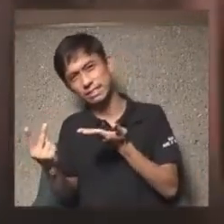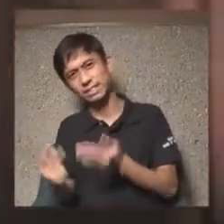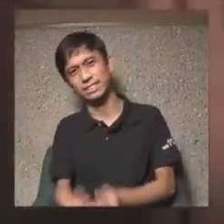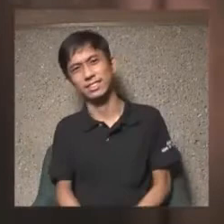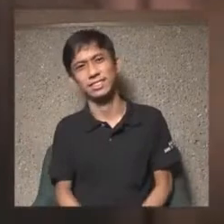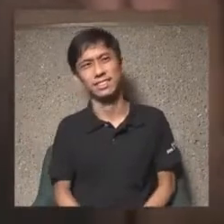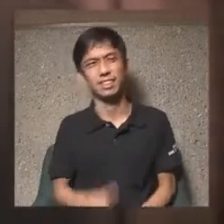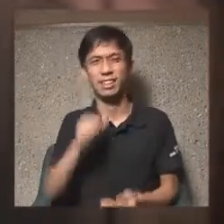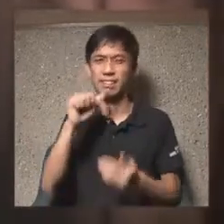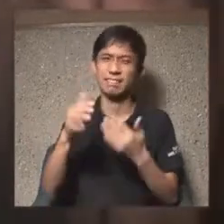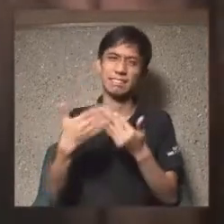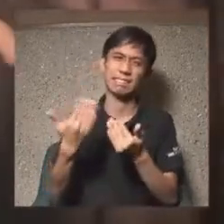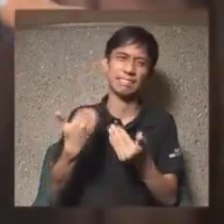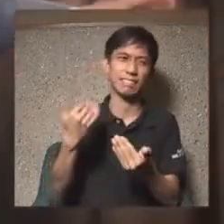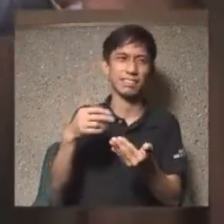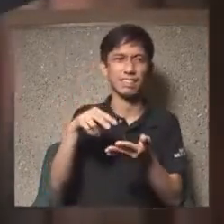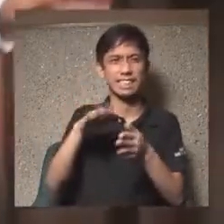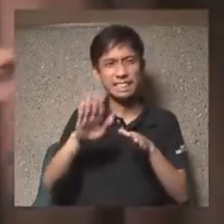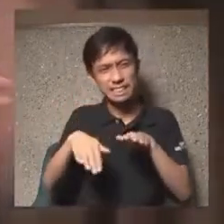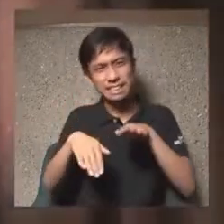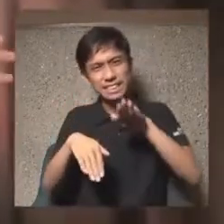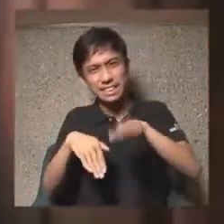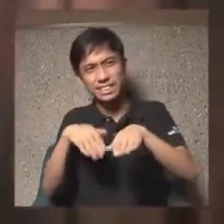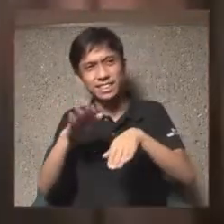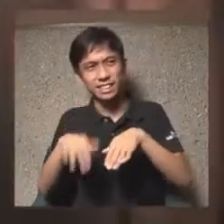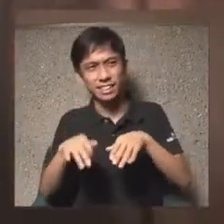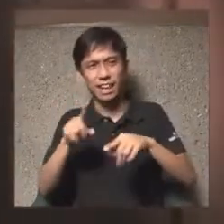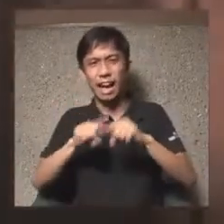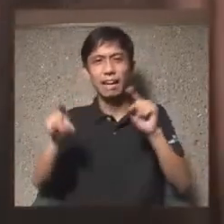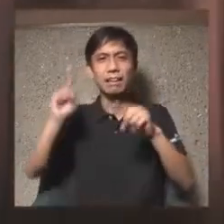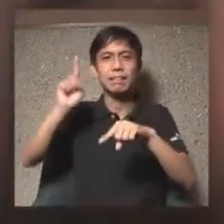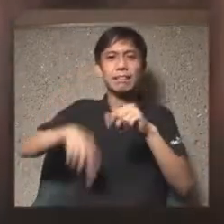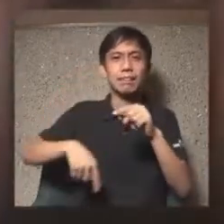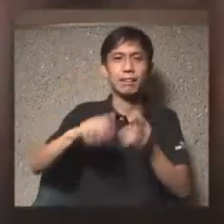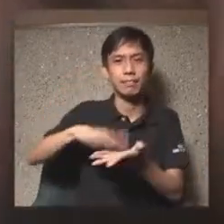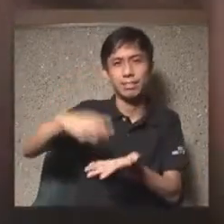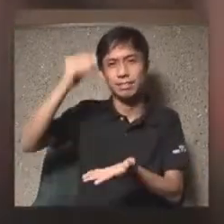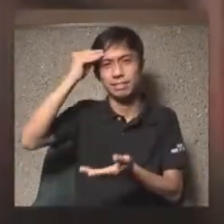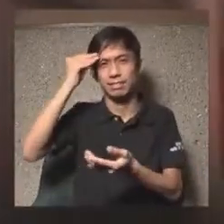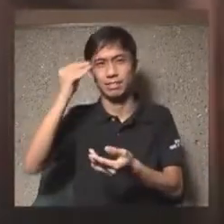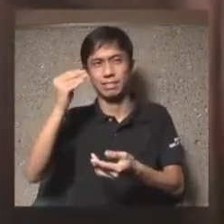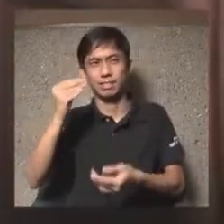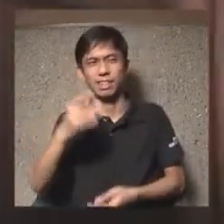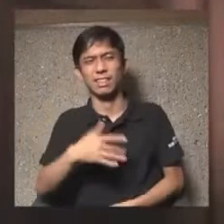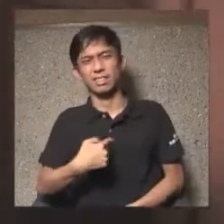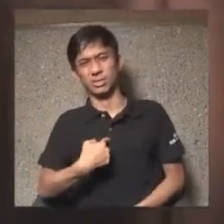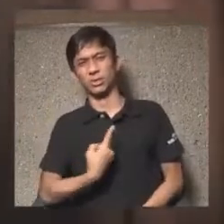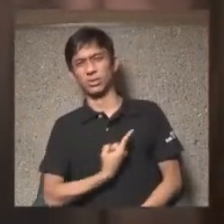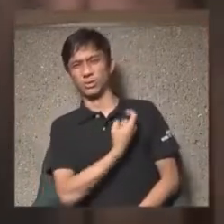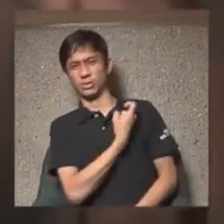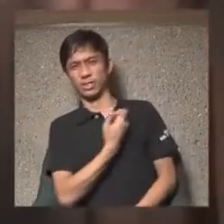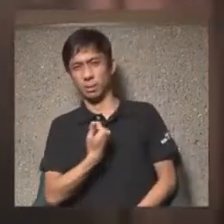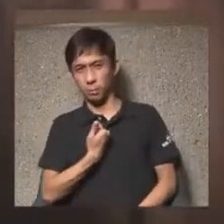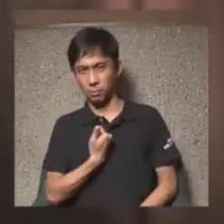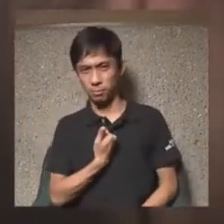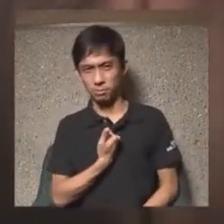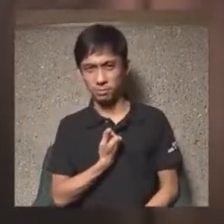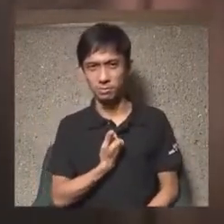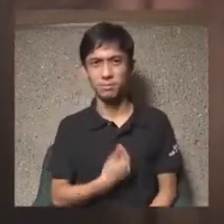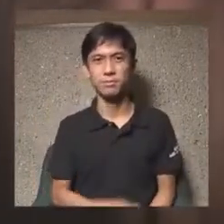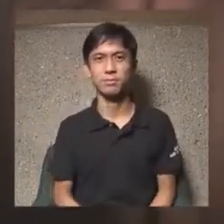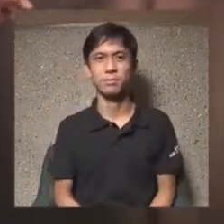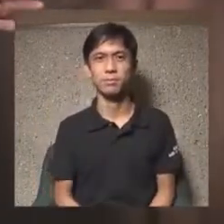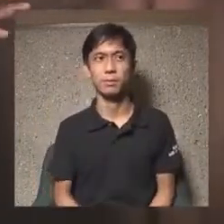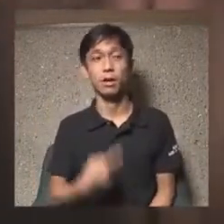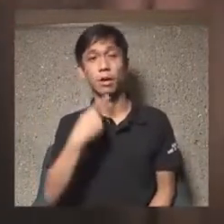it. And you know, I was hurting myself. And then she said something beautiful that I'll never